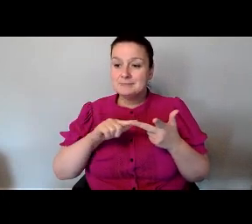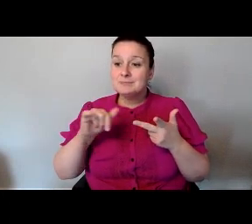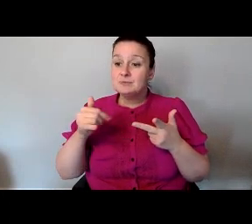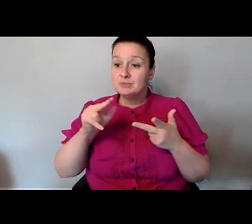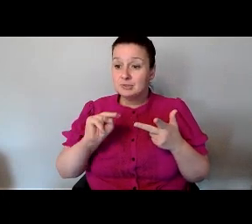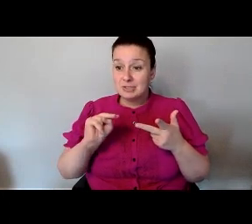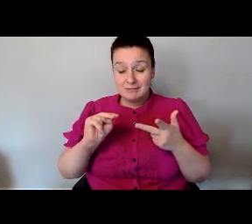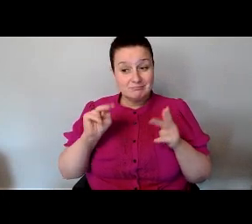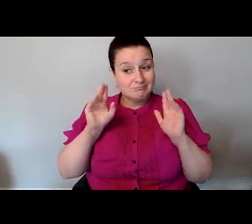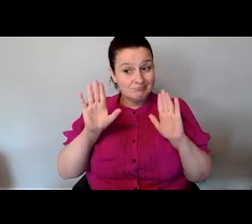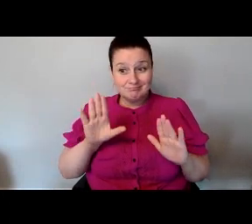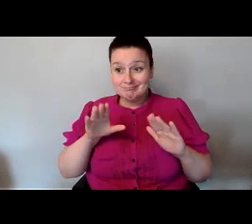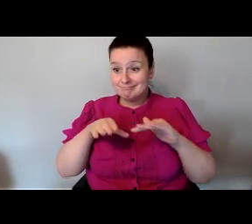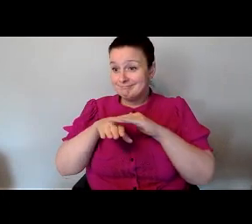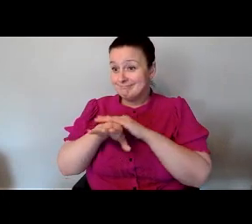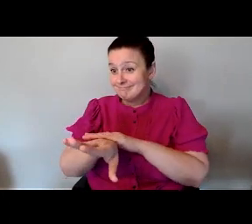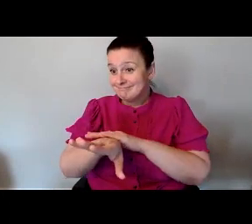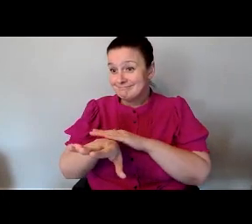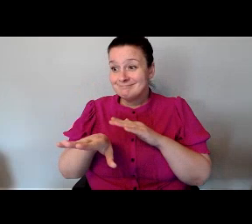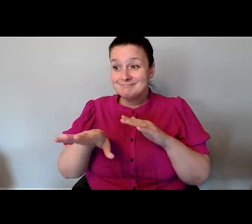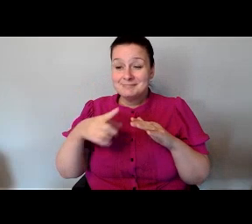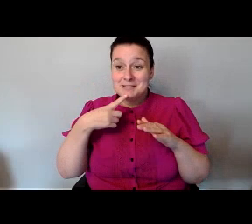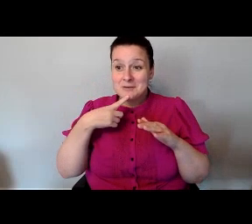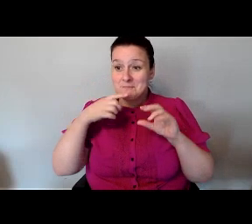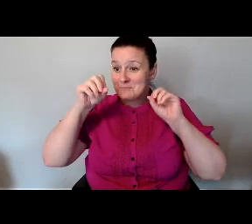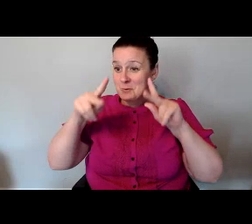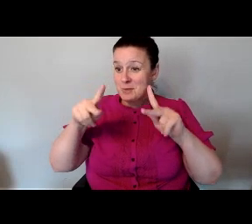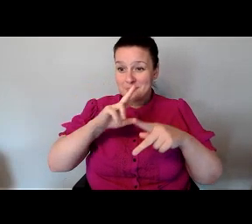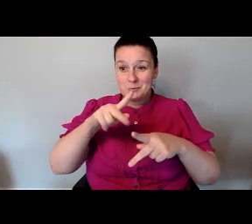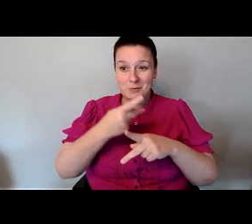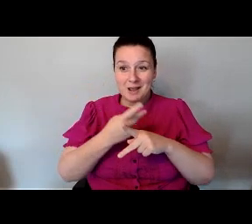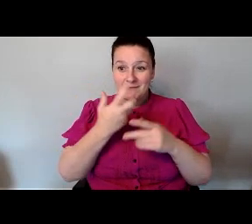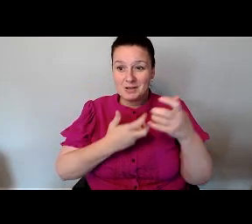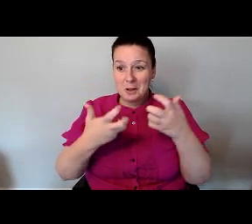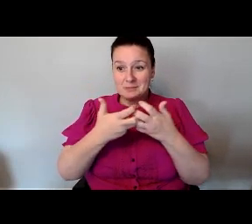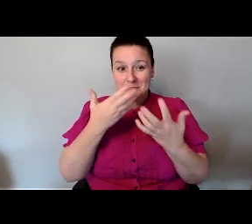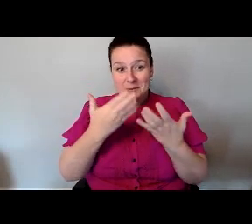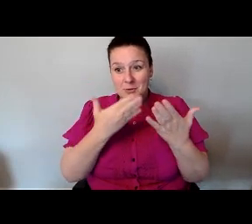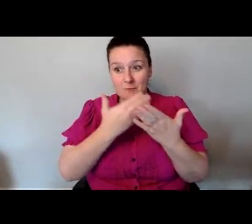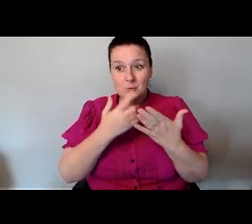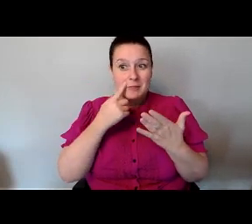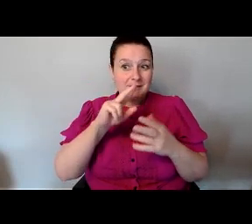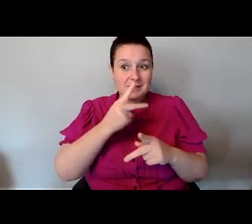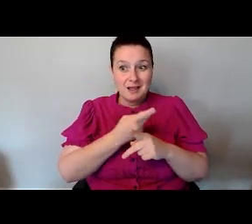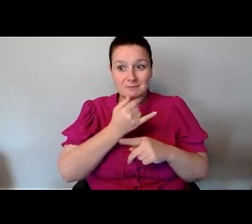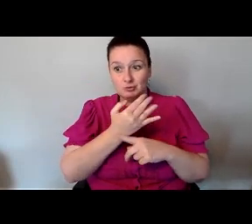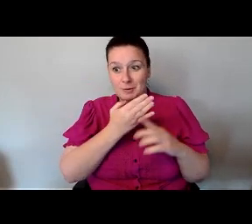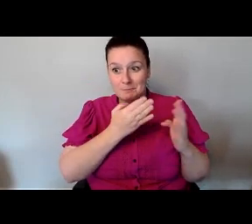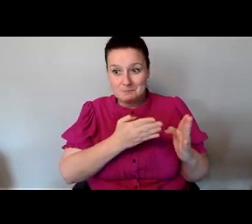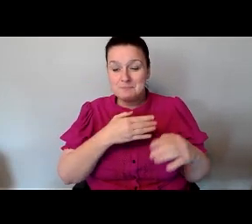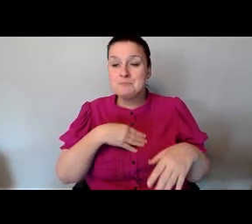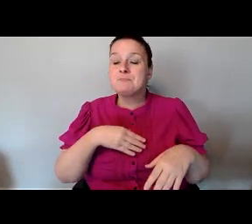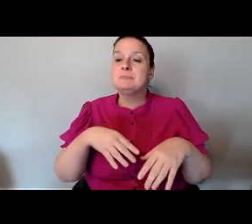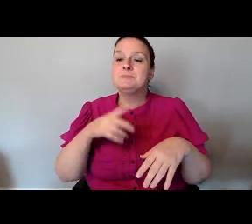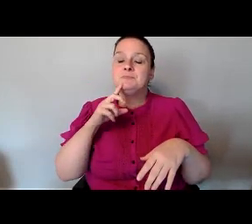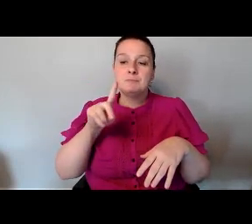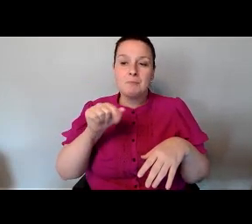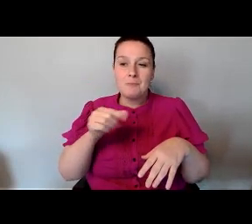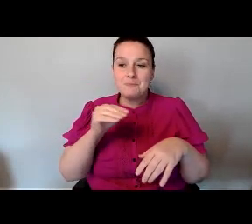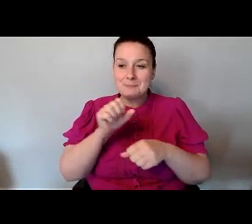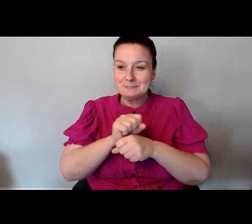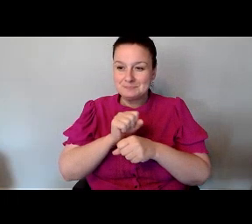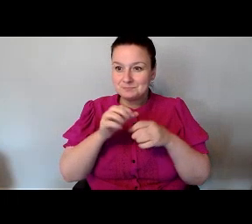awesome. You can go in there and say, okay, what kind of accommodations might be good for these types of jobs? And then we've got the Disability and Employment